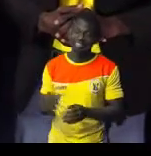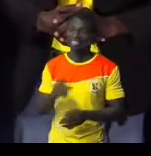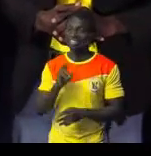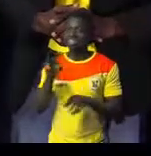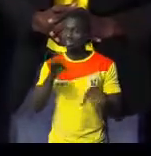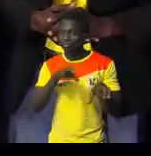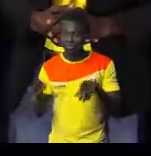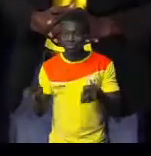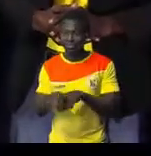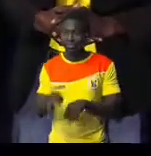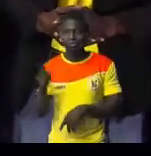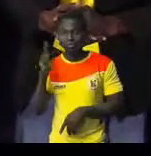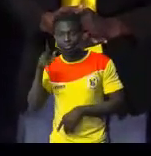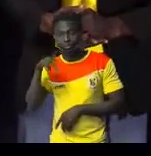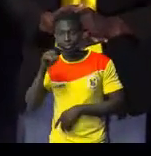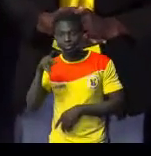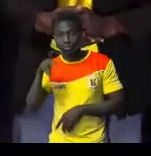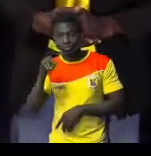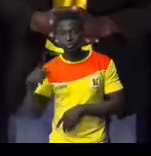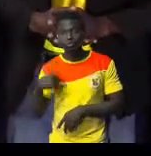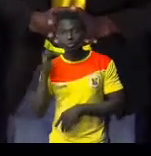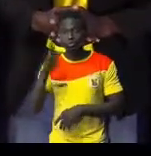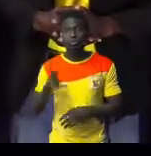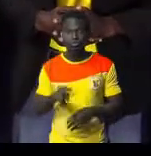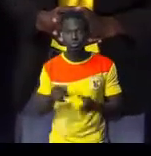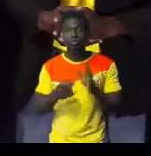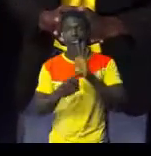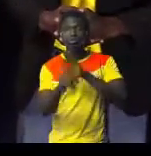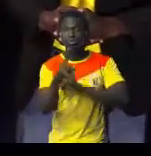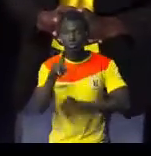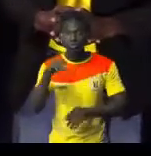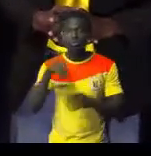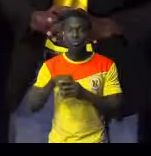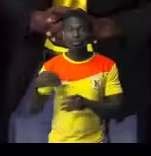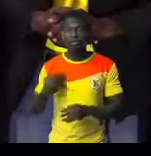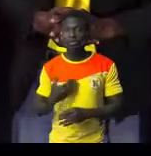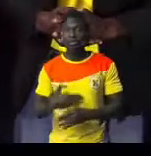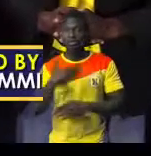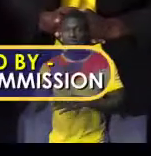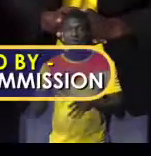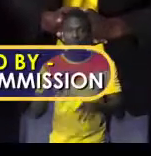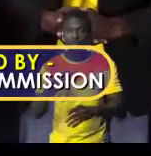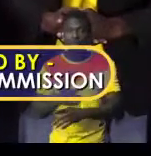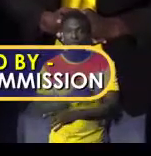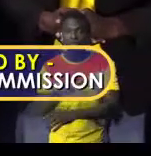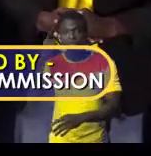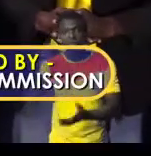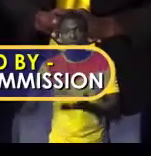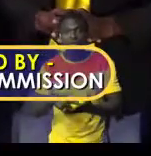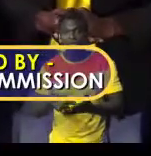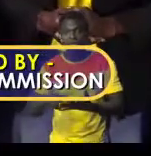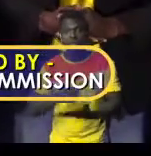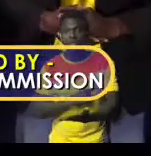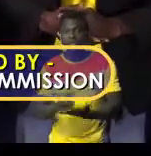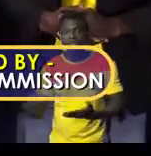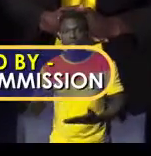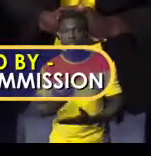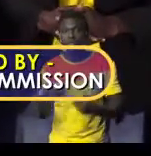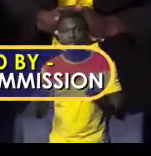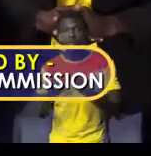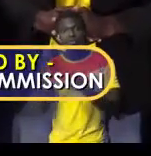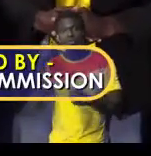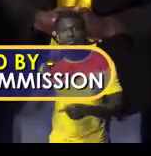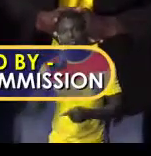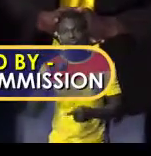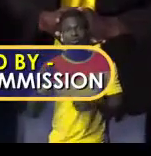Popo's introduction, and we're going to be showing you our video of the week in our next lesson. But for this week, our challenge is for you, of